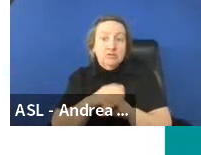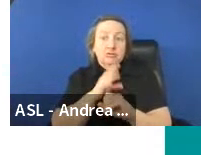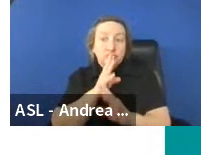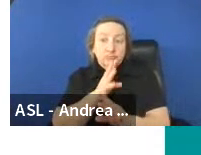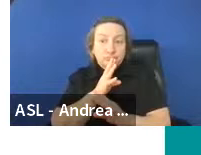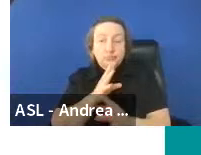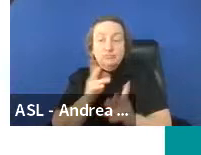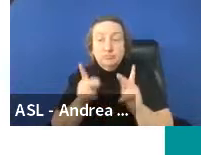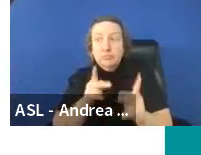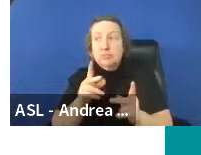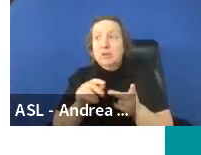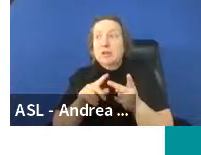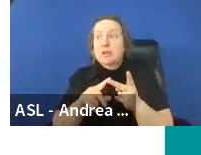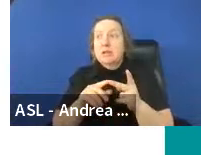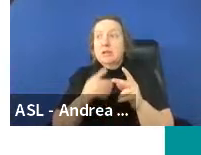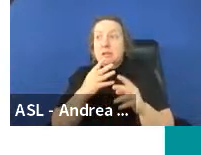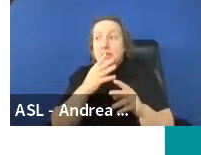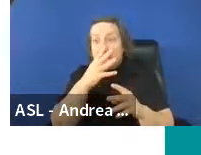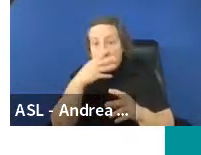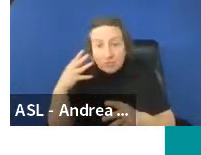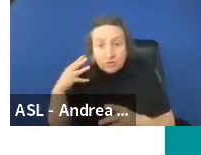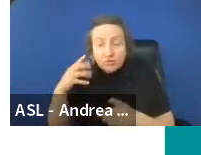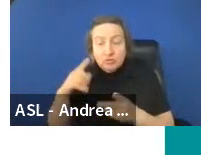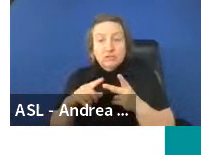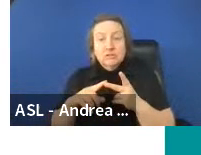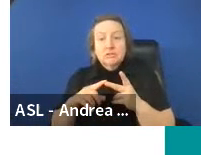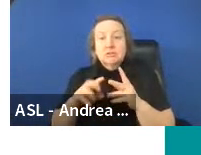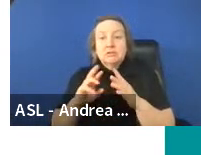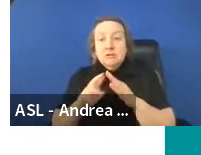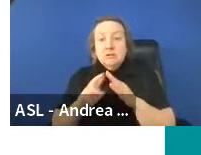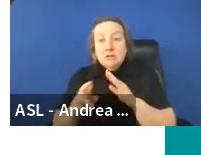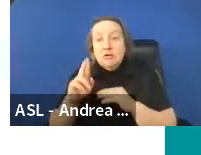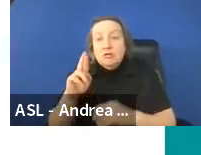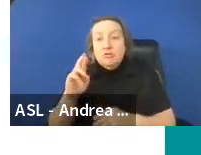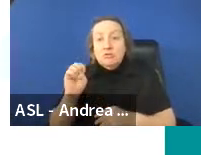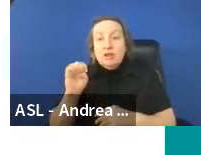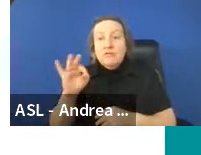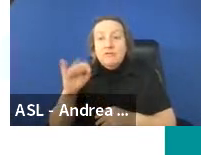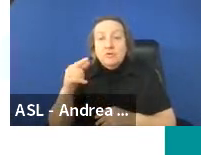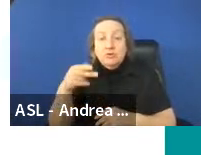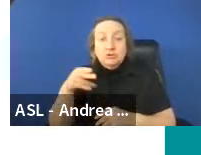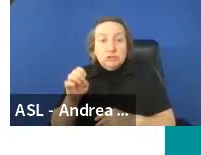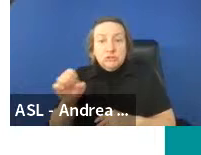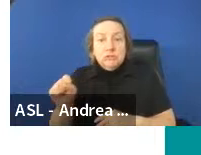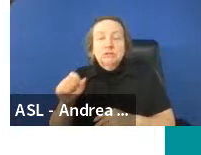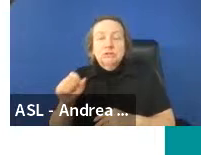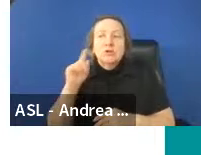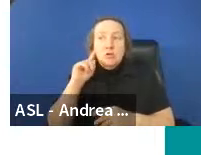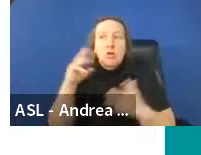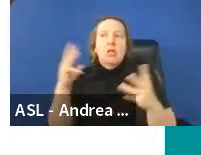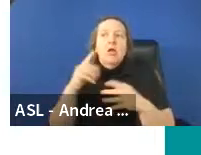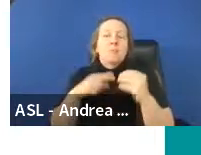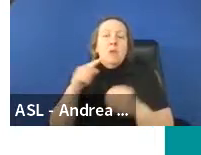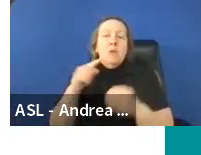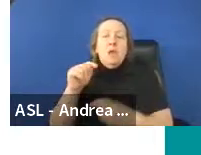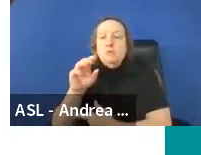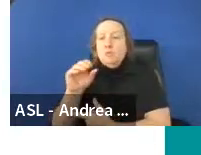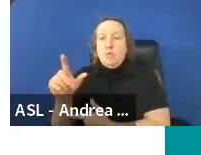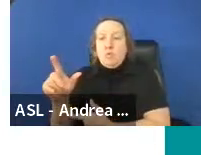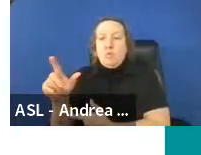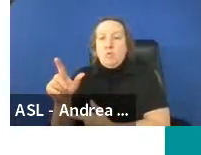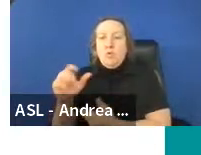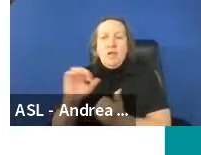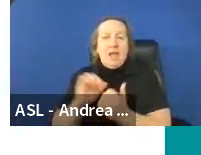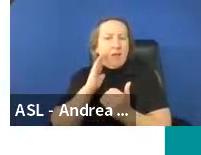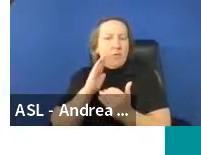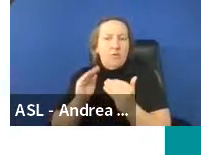and immigrant and refugees, we heard a lot of concern around tolling in particular and how it would be implemented